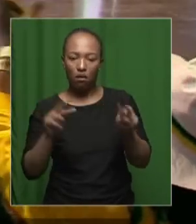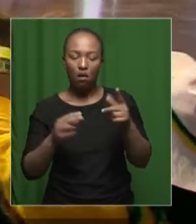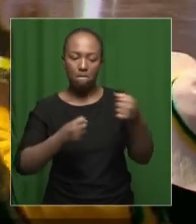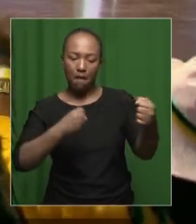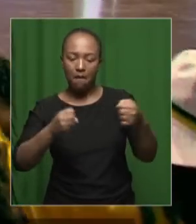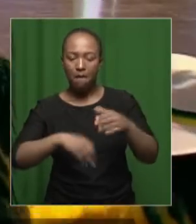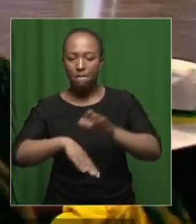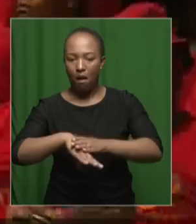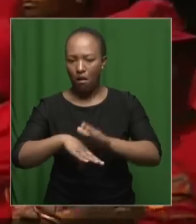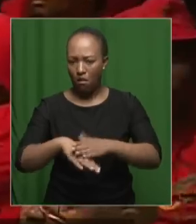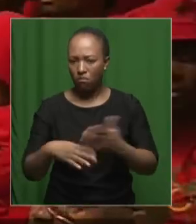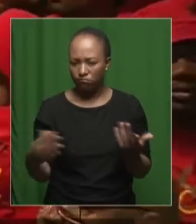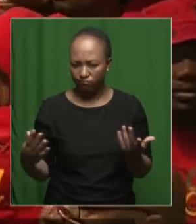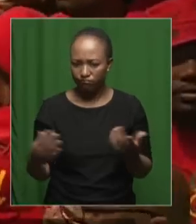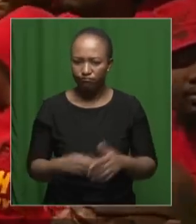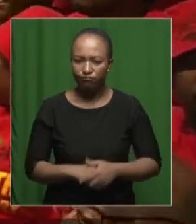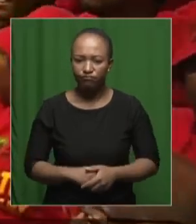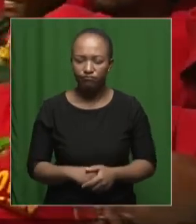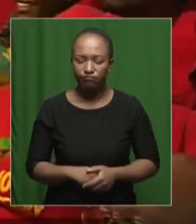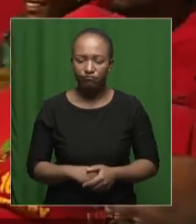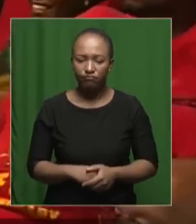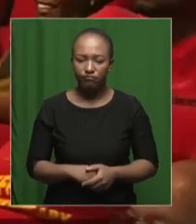being borders there.